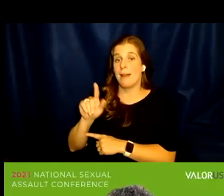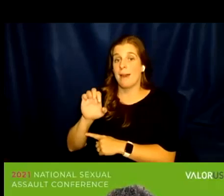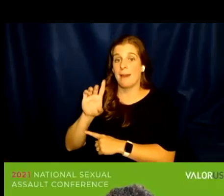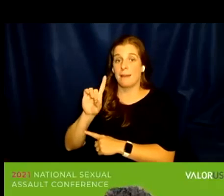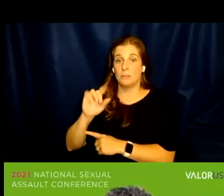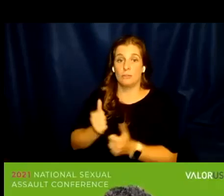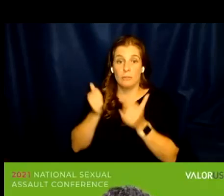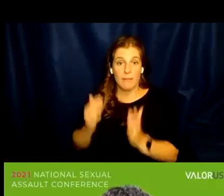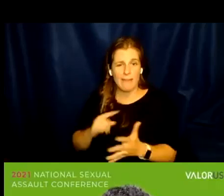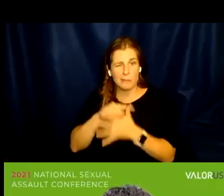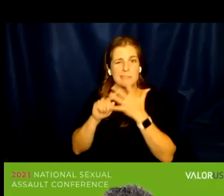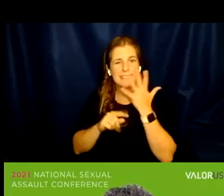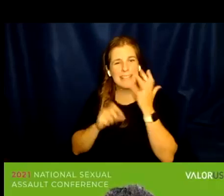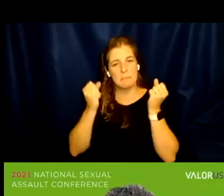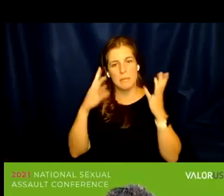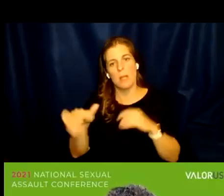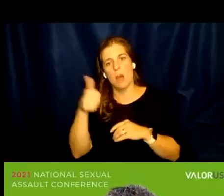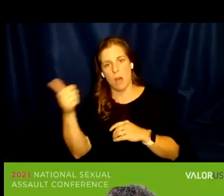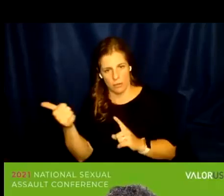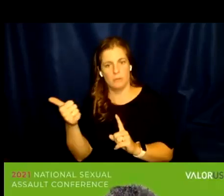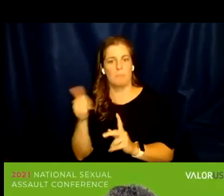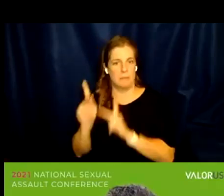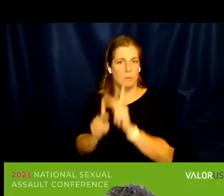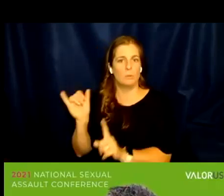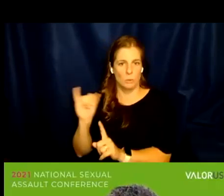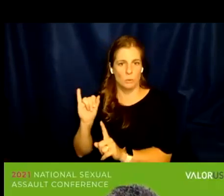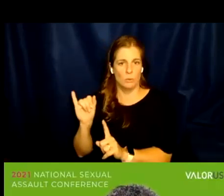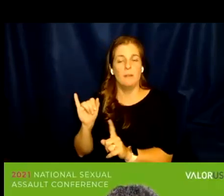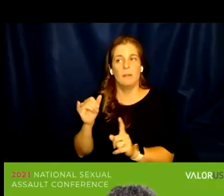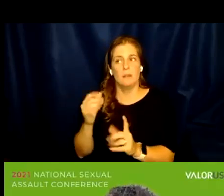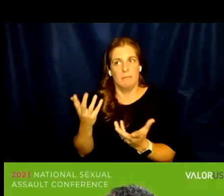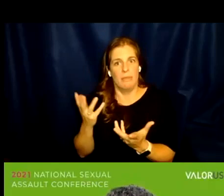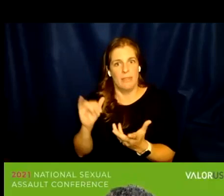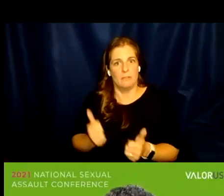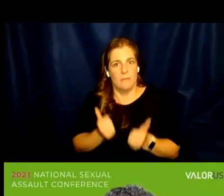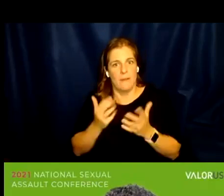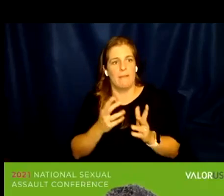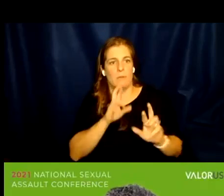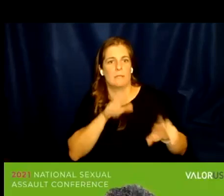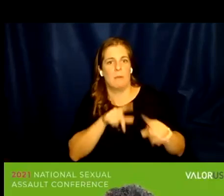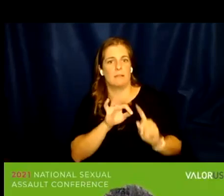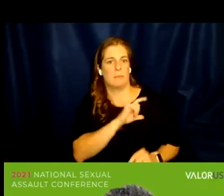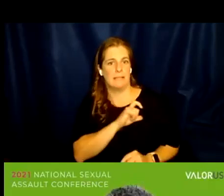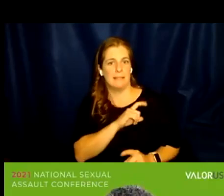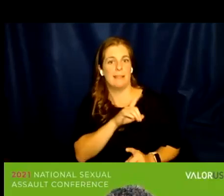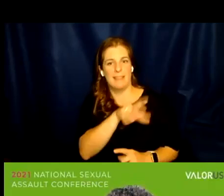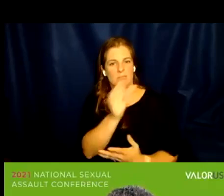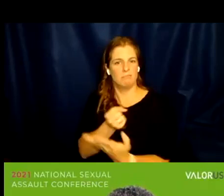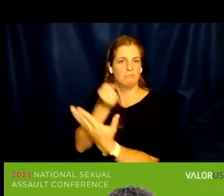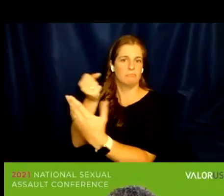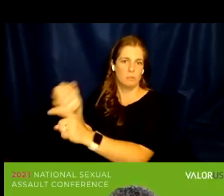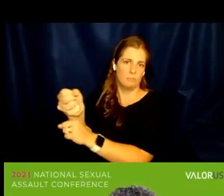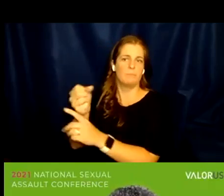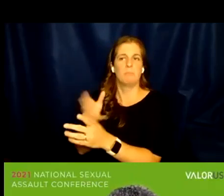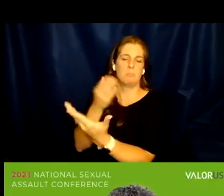whom the more likely response of a criminal punishment system and policing is criminalization of the survivor, violence against